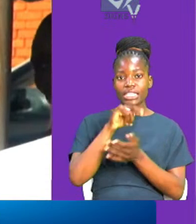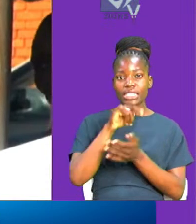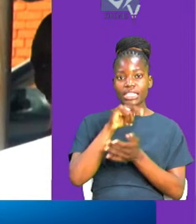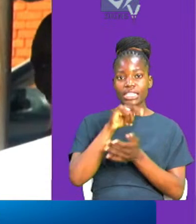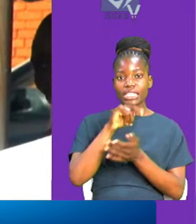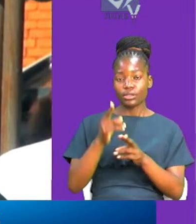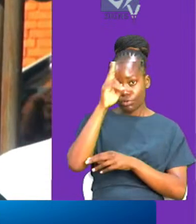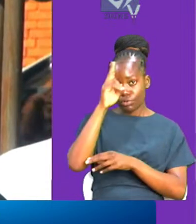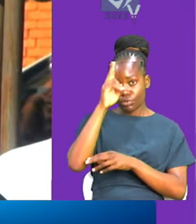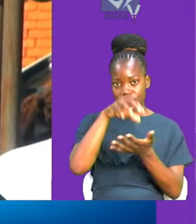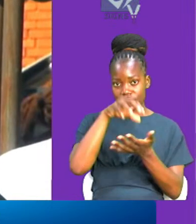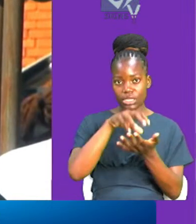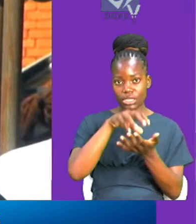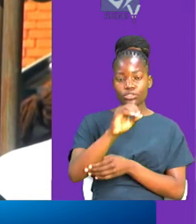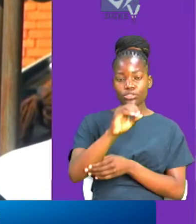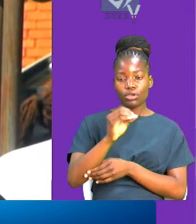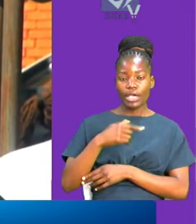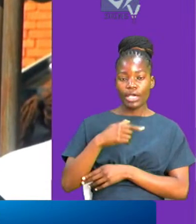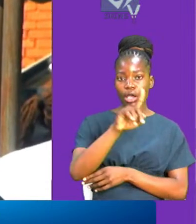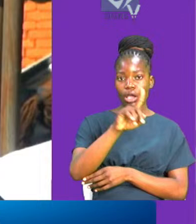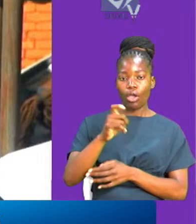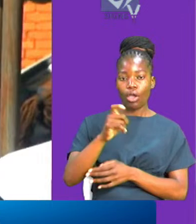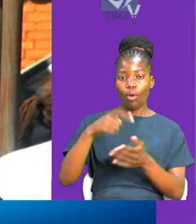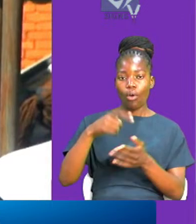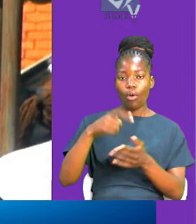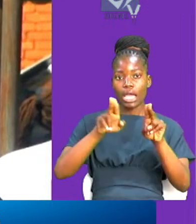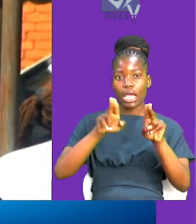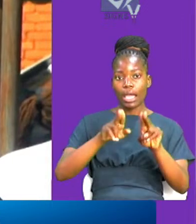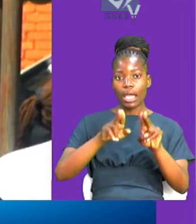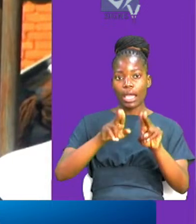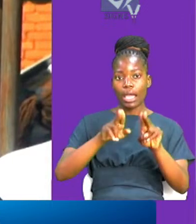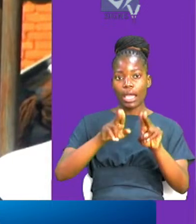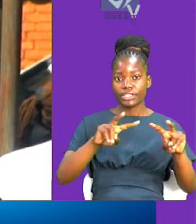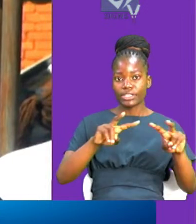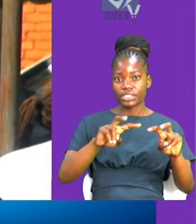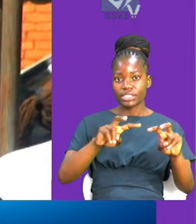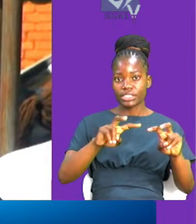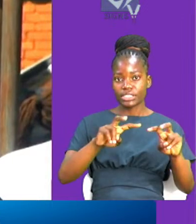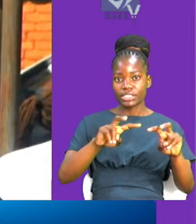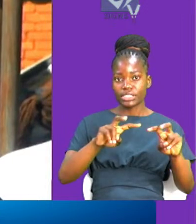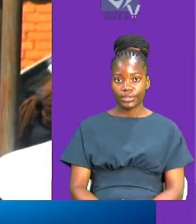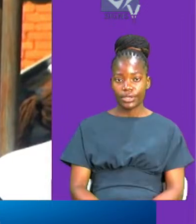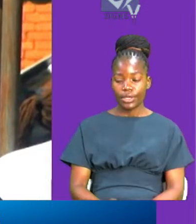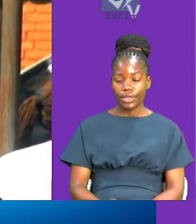stations. So we are questioning what happened with the investigation.